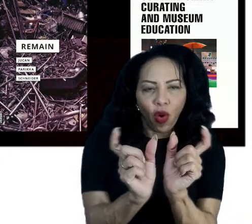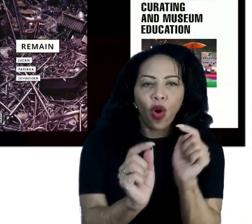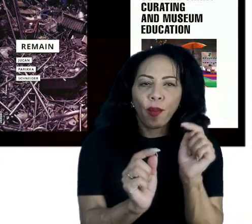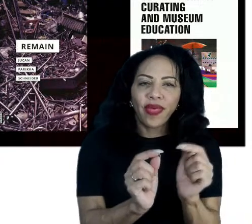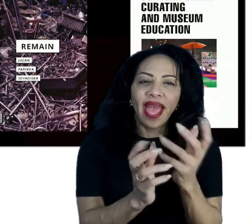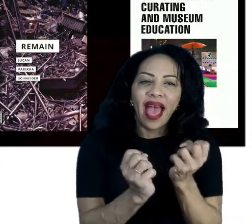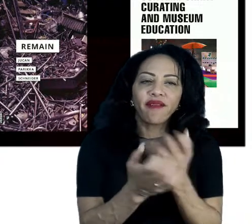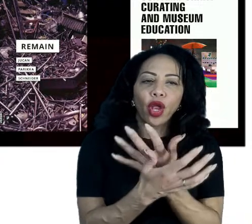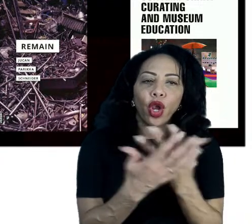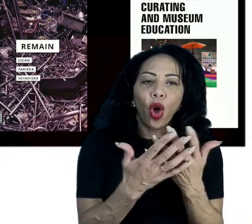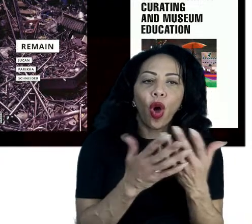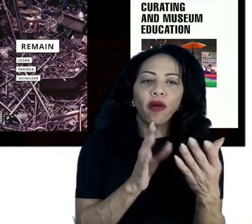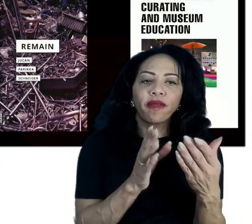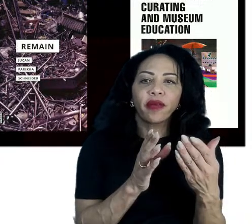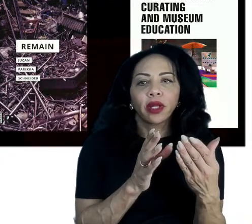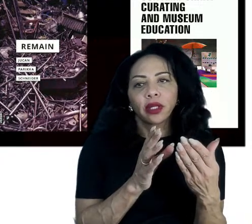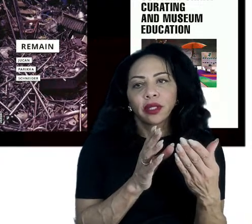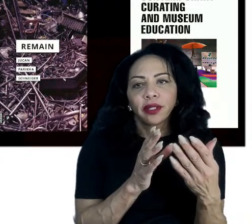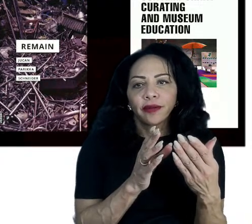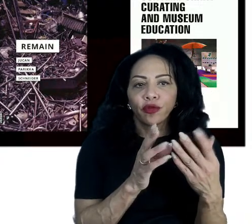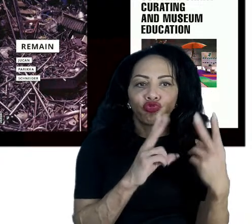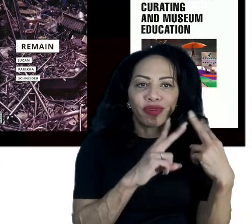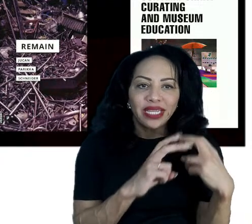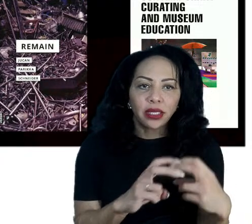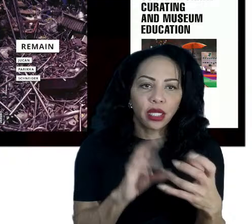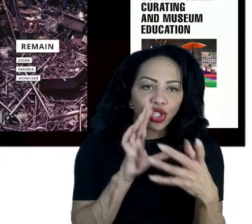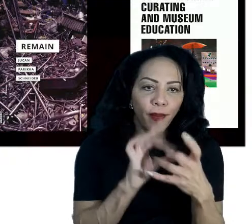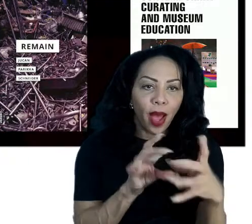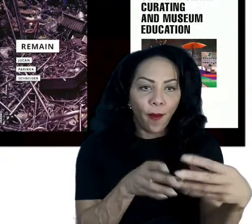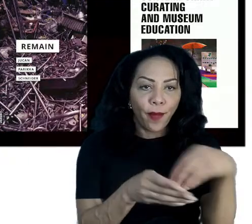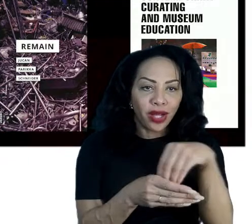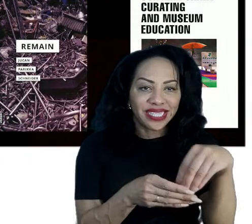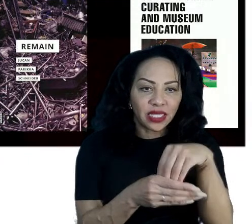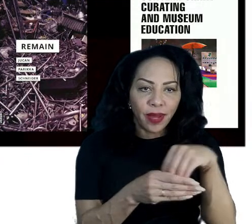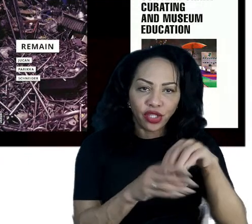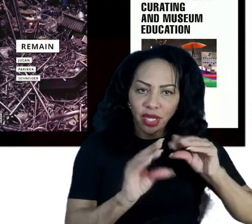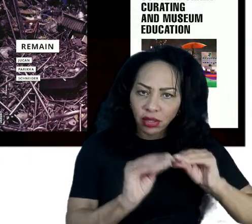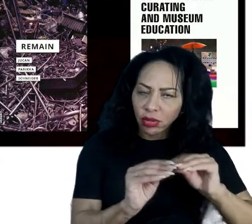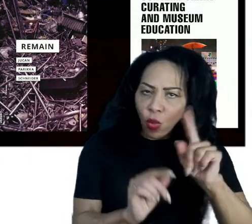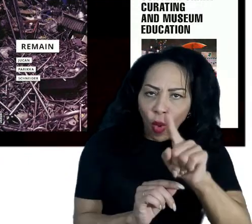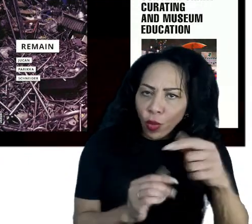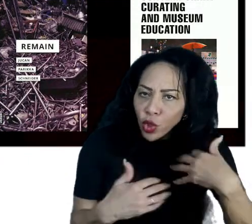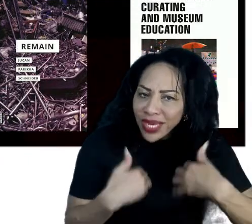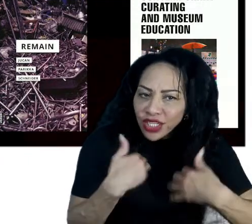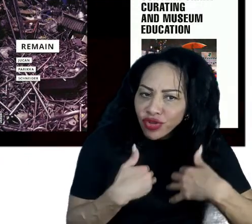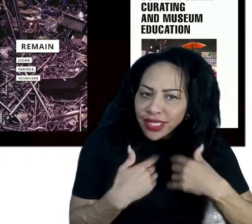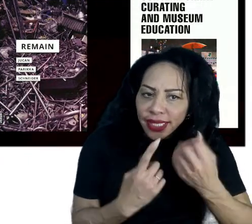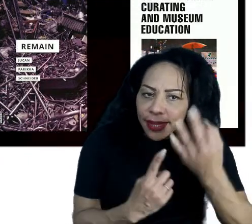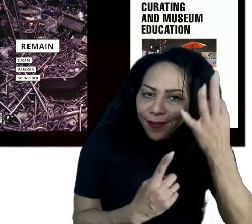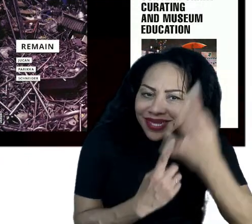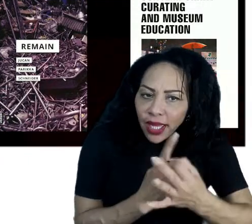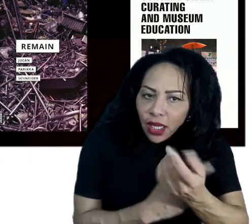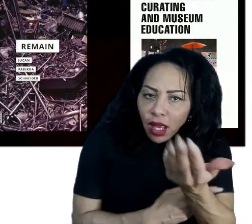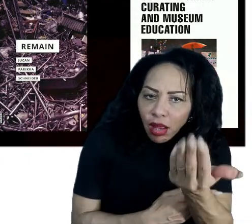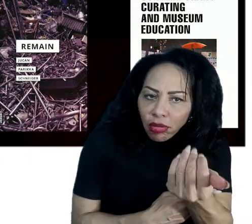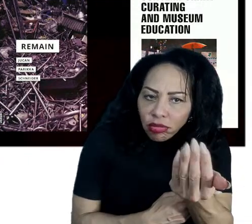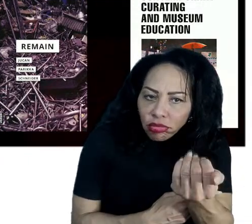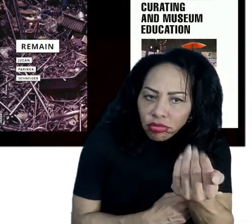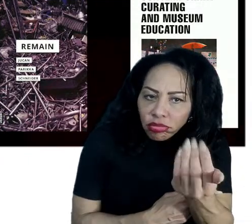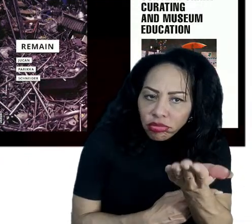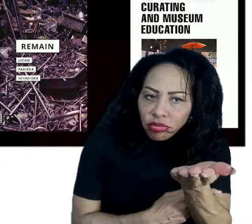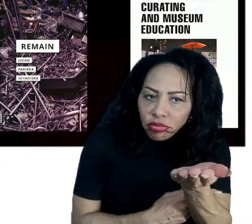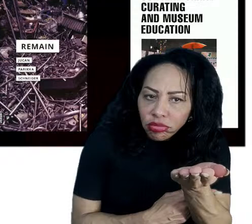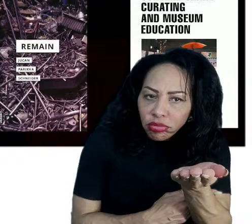participation and museums and education. But were you interested in anything in particular? Broad scope. Yeah,